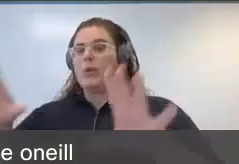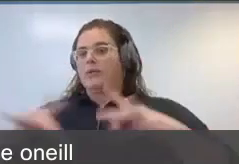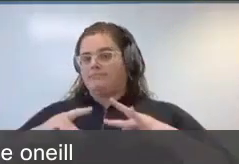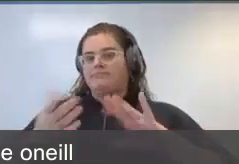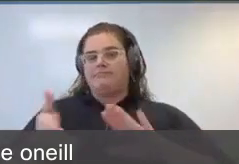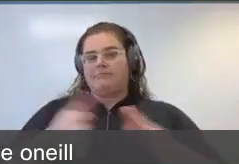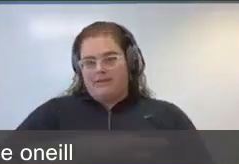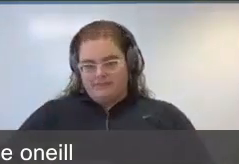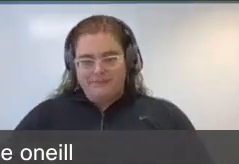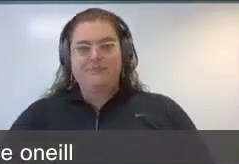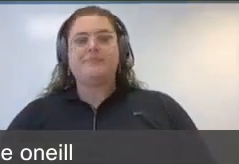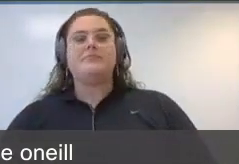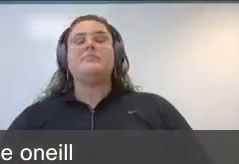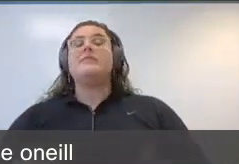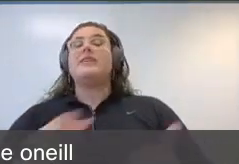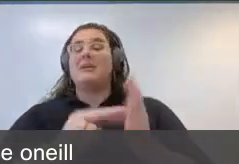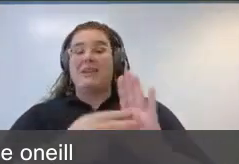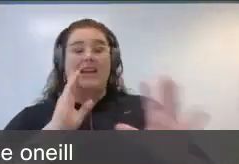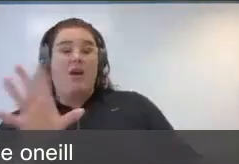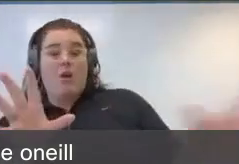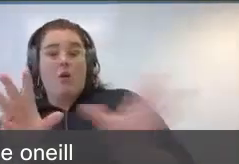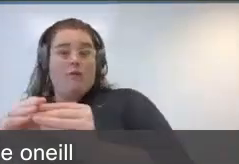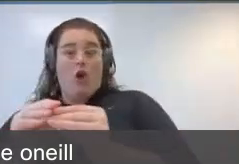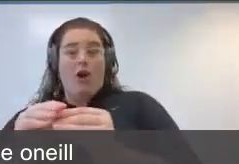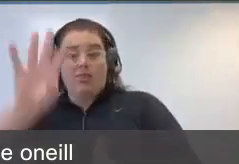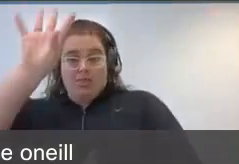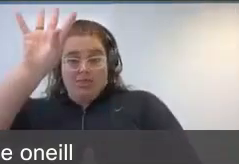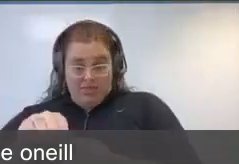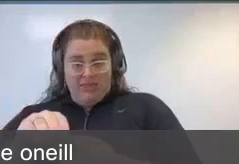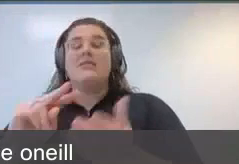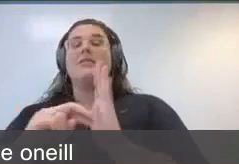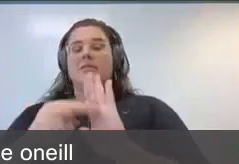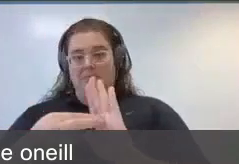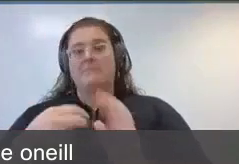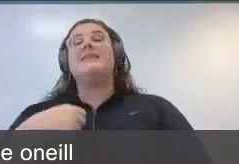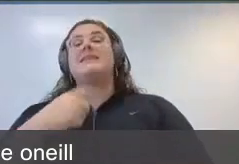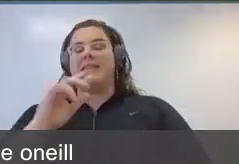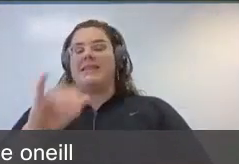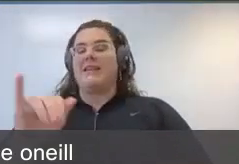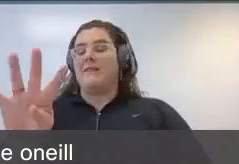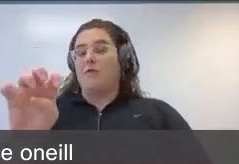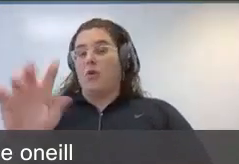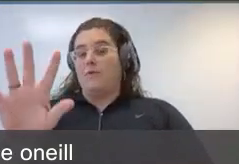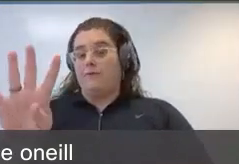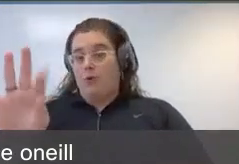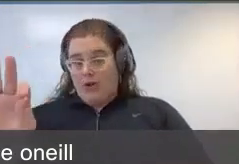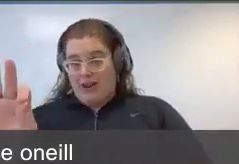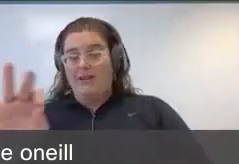overall, for people supported by DDA, the 449 people who have contracted